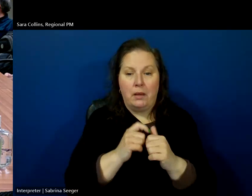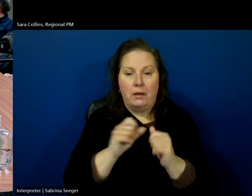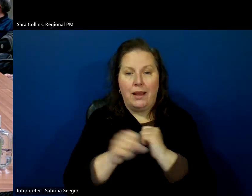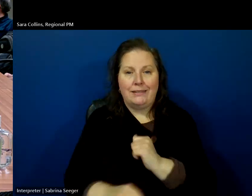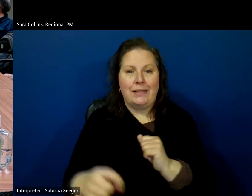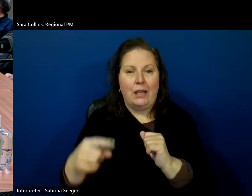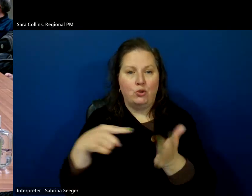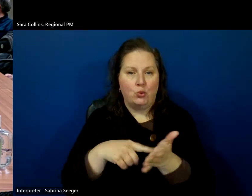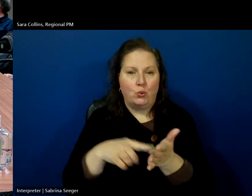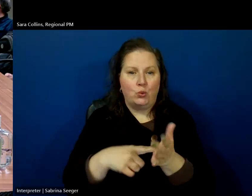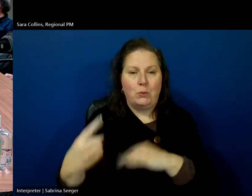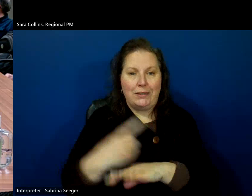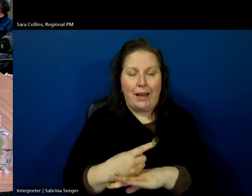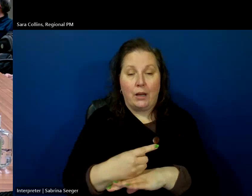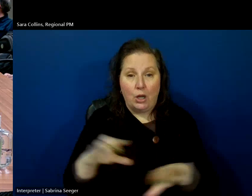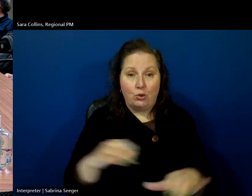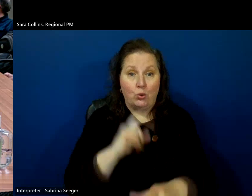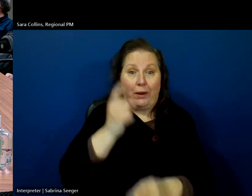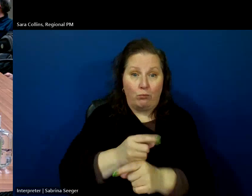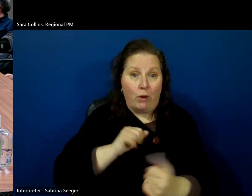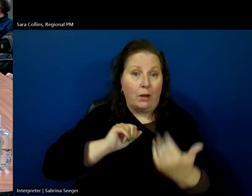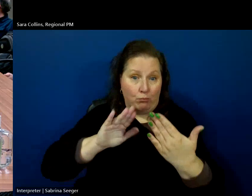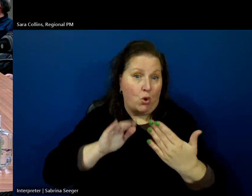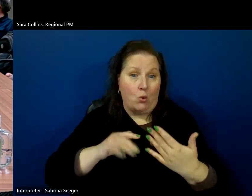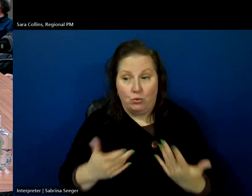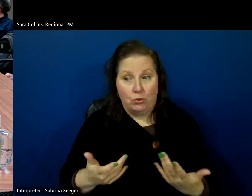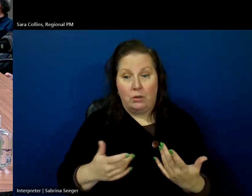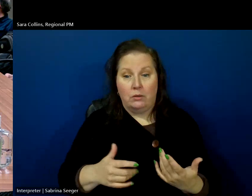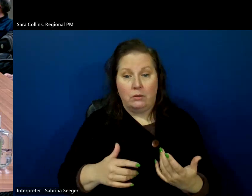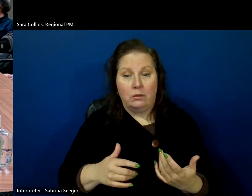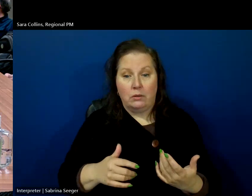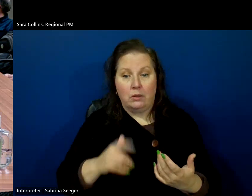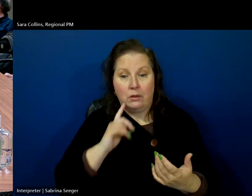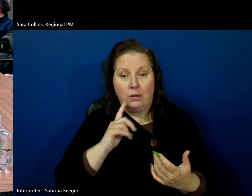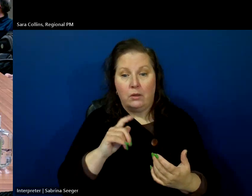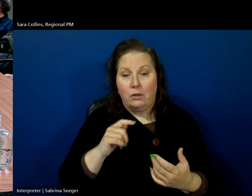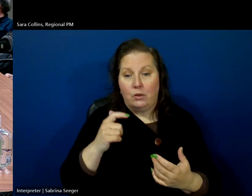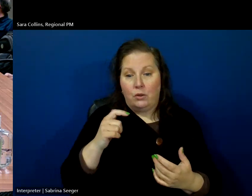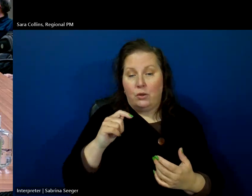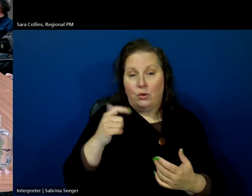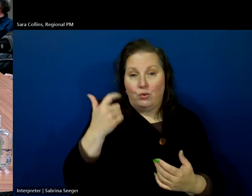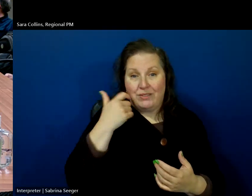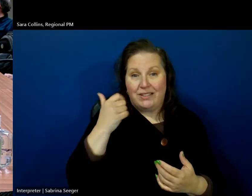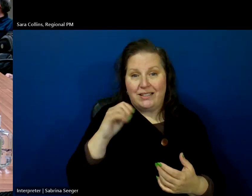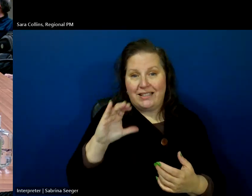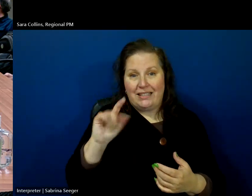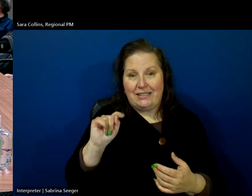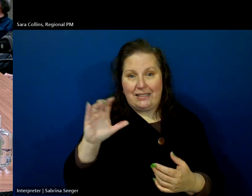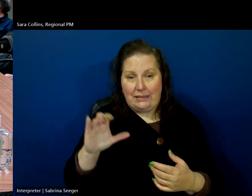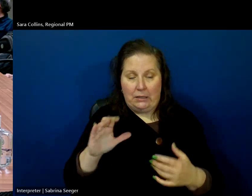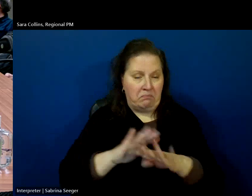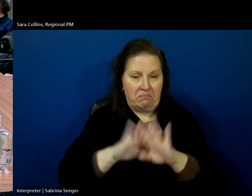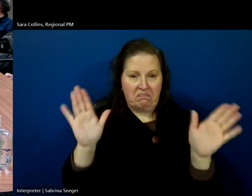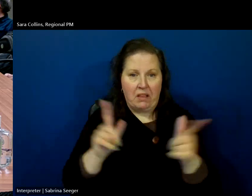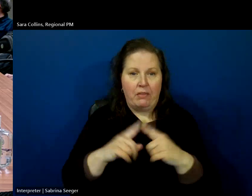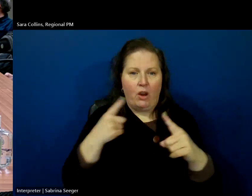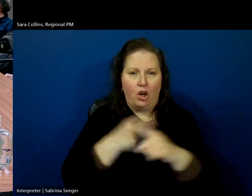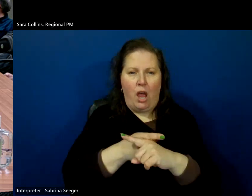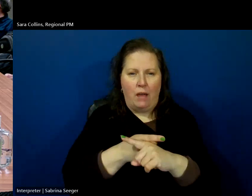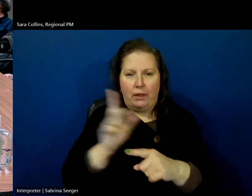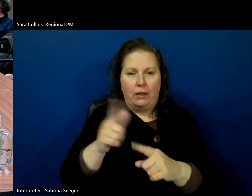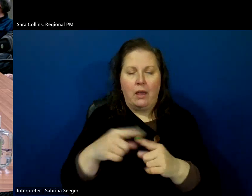date and get this done right. And that's not going to be by RECE and CTC. They're conflicted, and they should pay back the